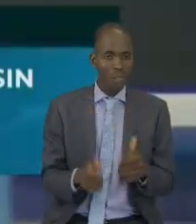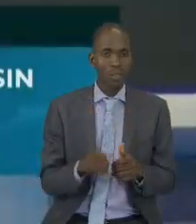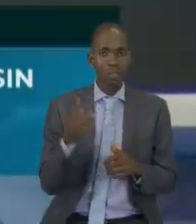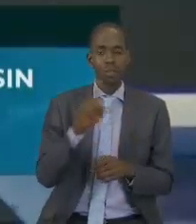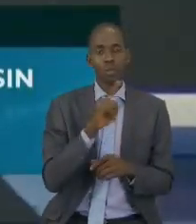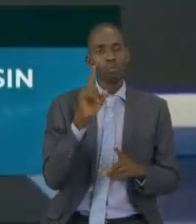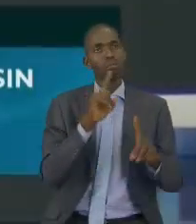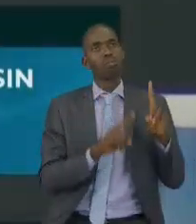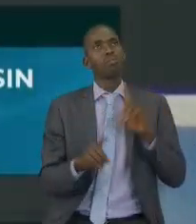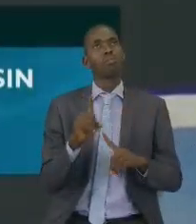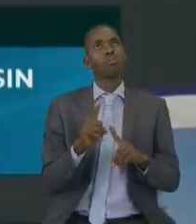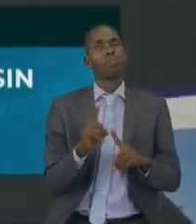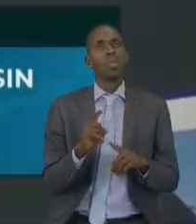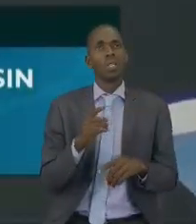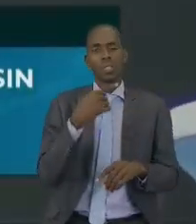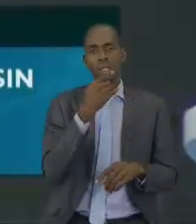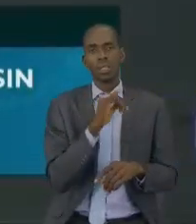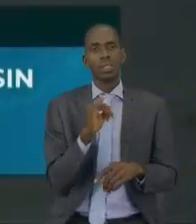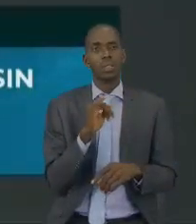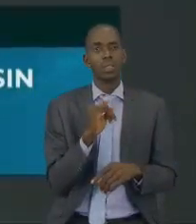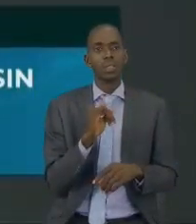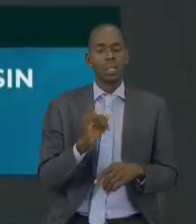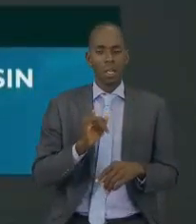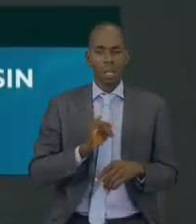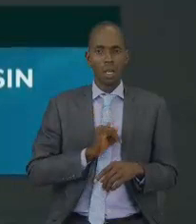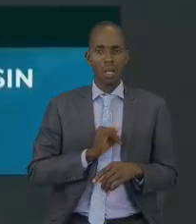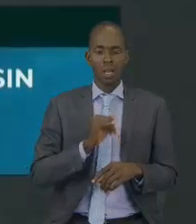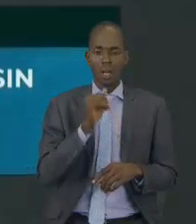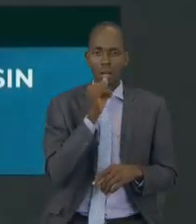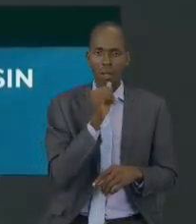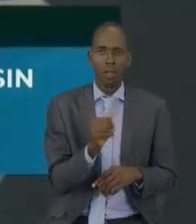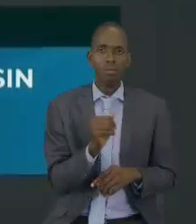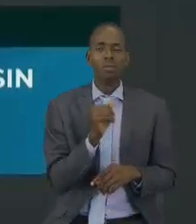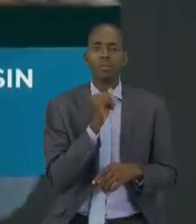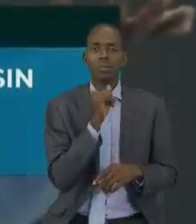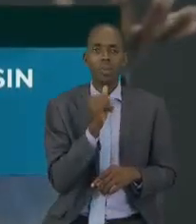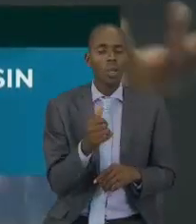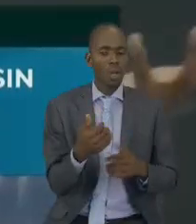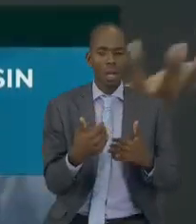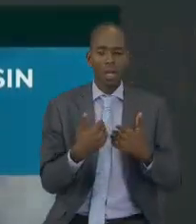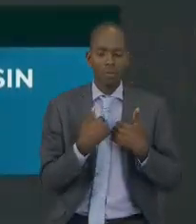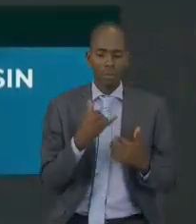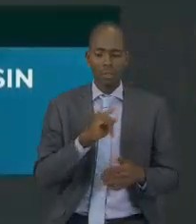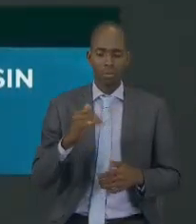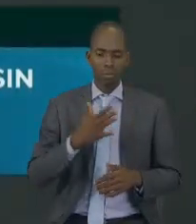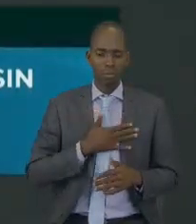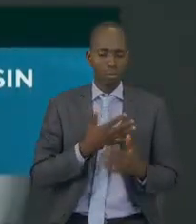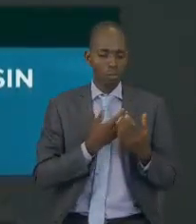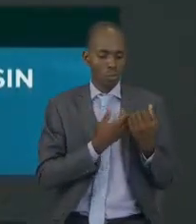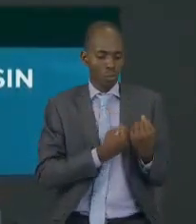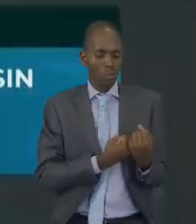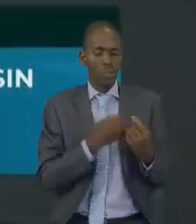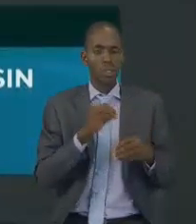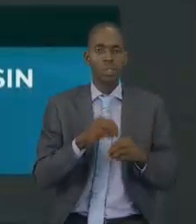not having my confidence in the works of my hand. I'm